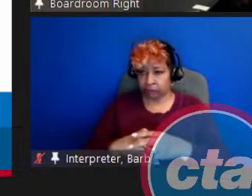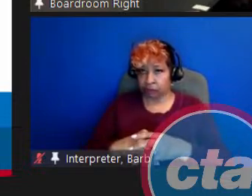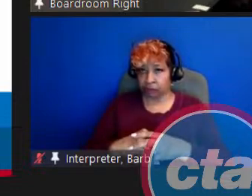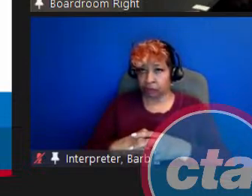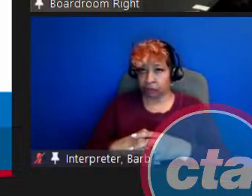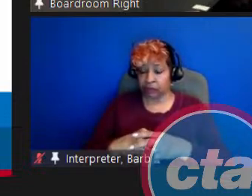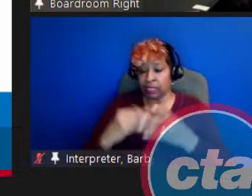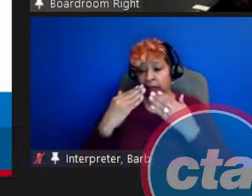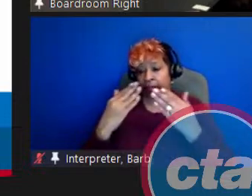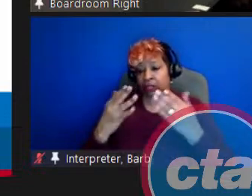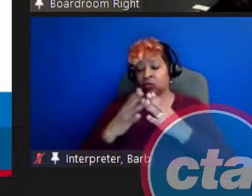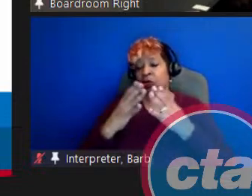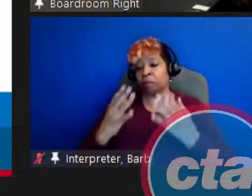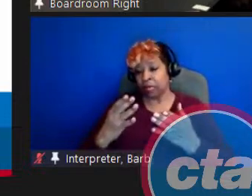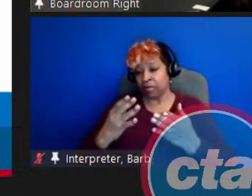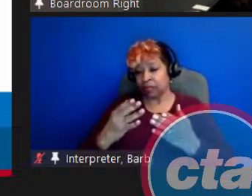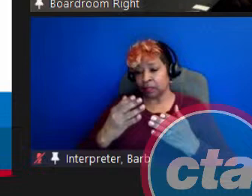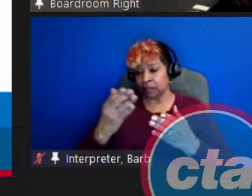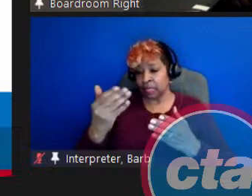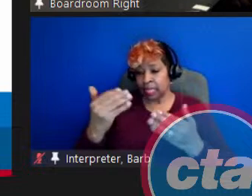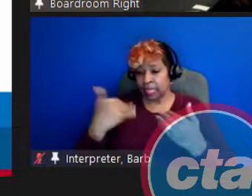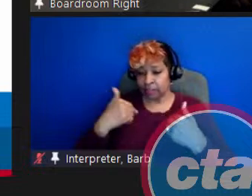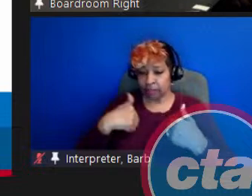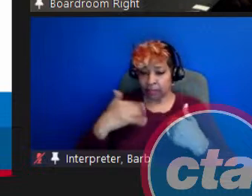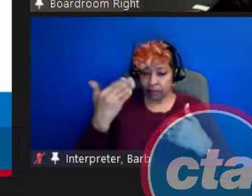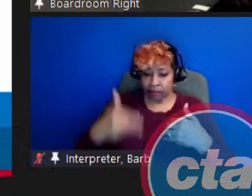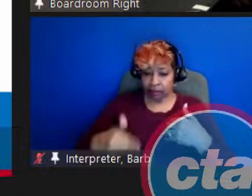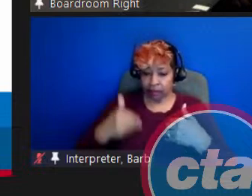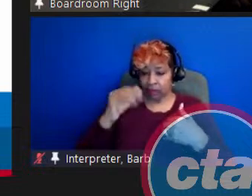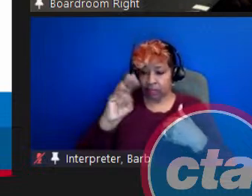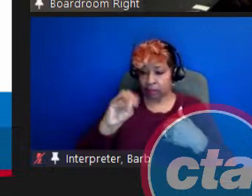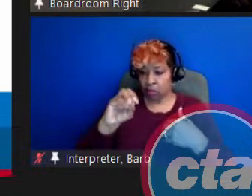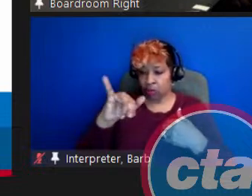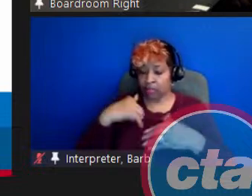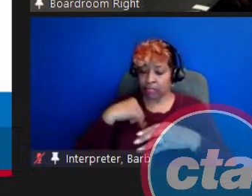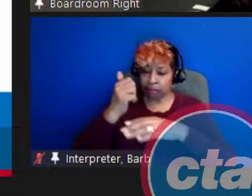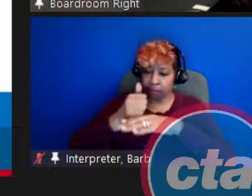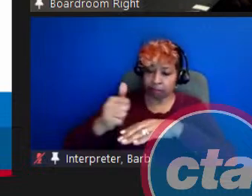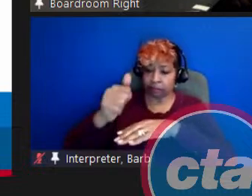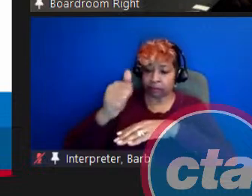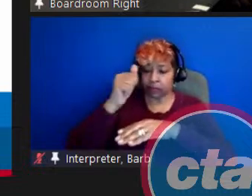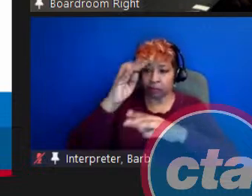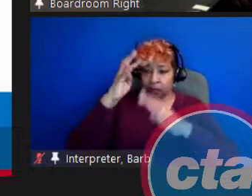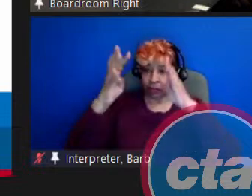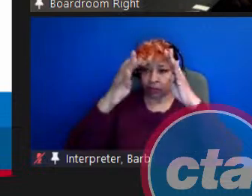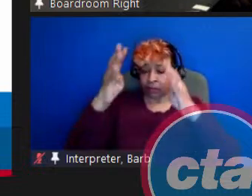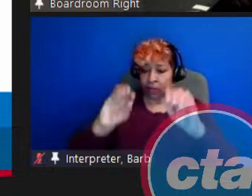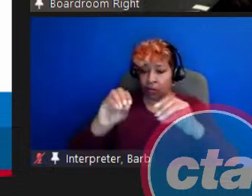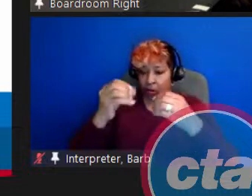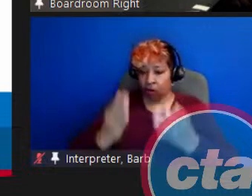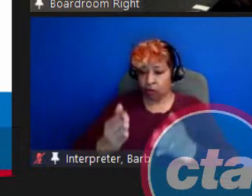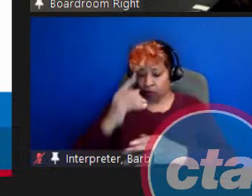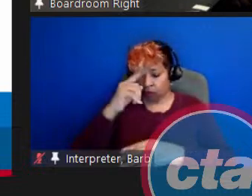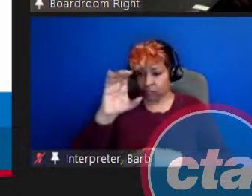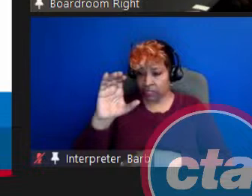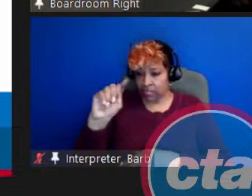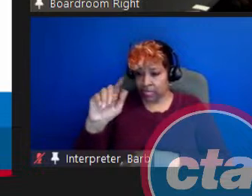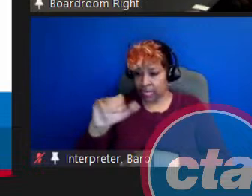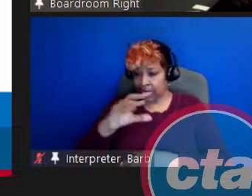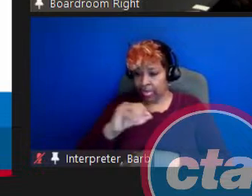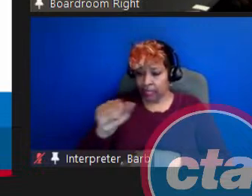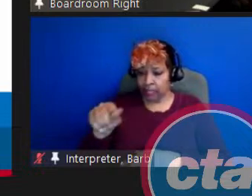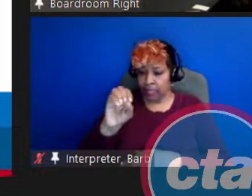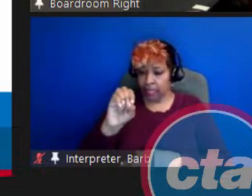Thank you so much for having me today. I'm Molly Poppy. I am the Chief Innovation Officer for CTA, and I'm joined today by Emily